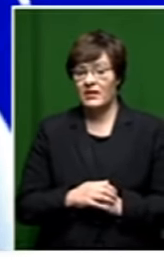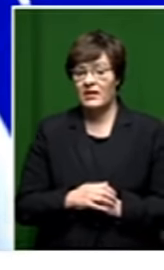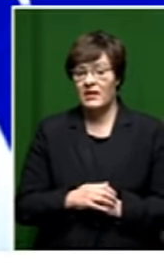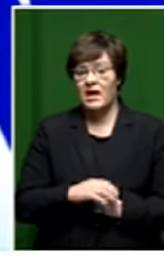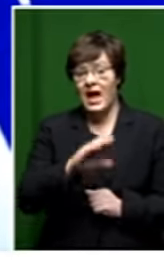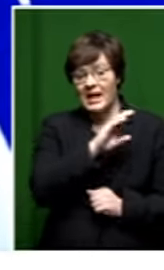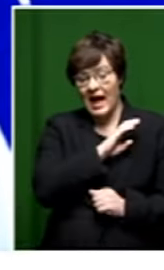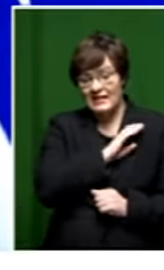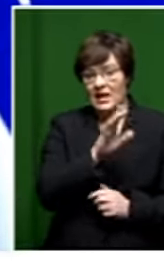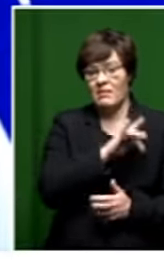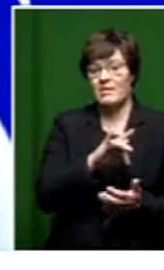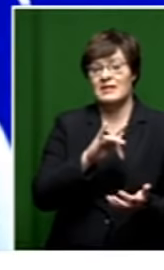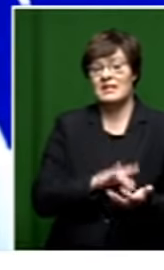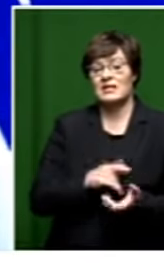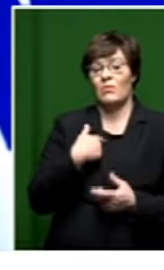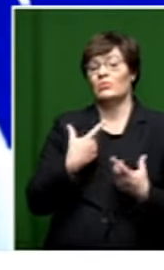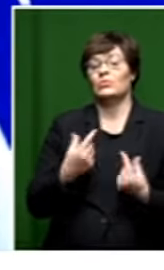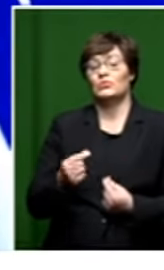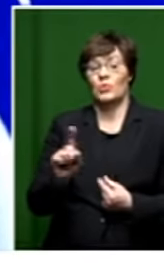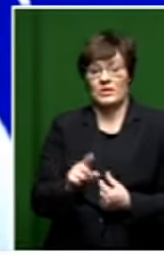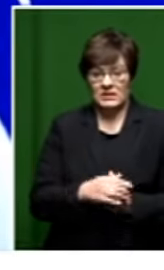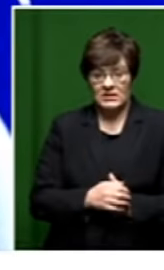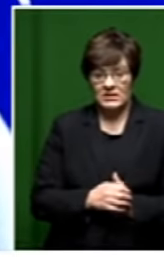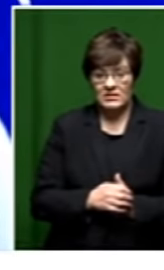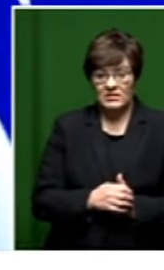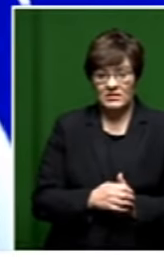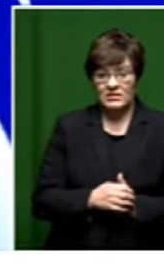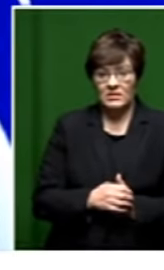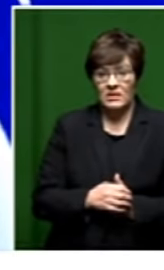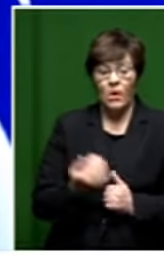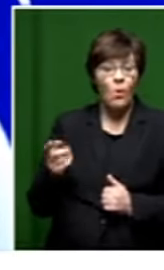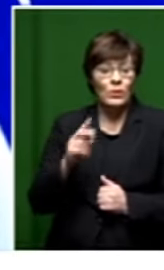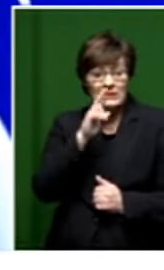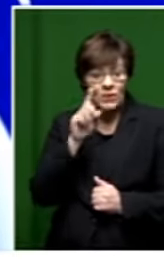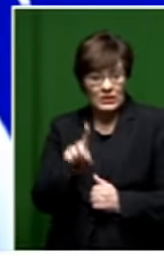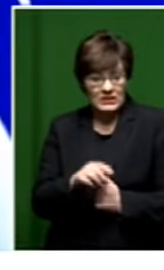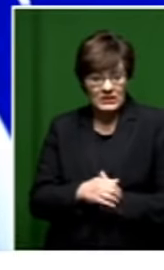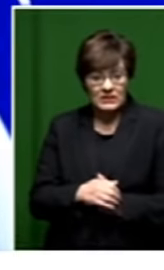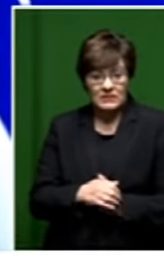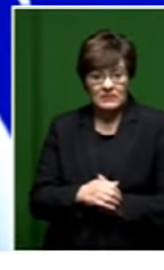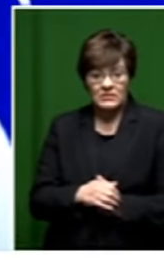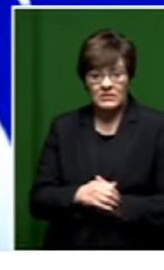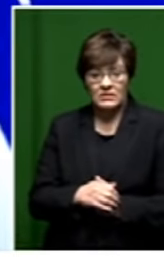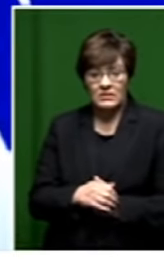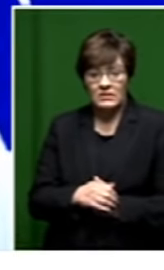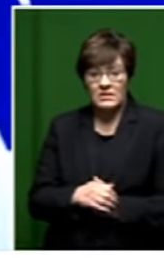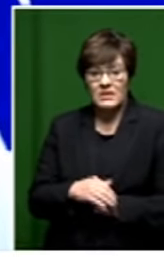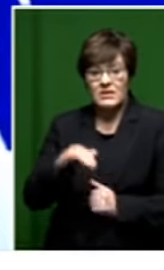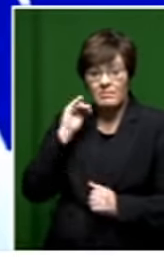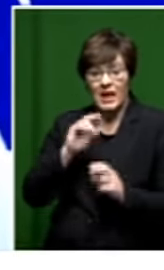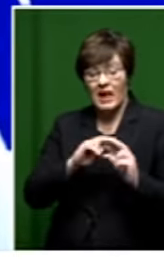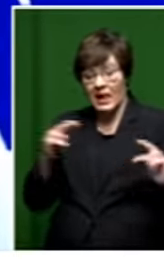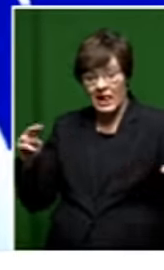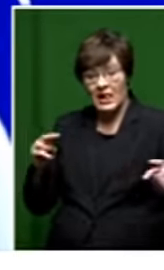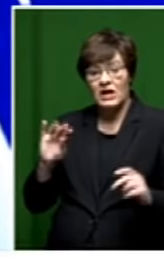customer at the center of what it is that they are doing. So what we're seeing is banks, all kind of banks that we have